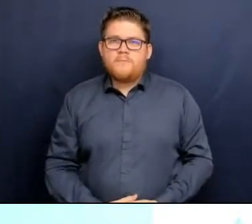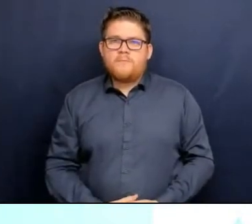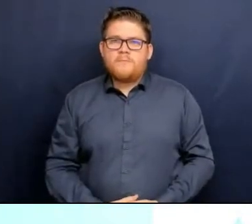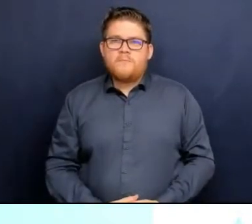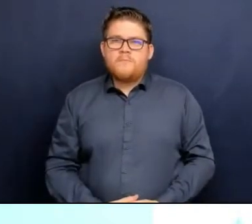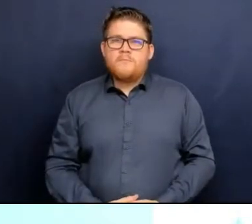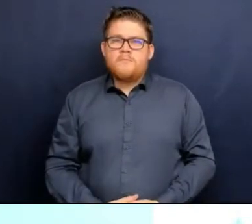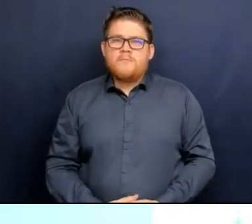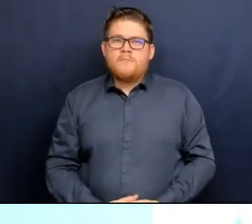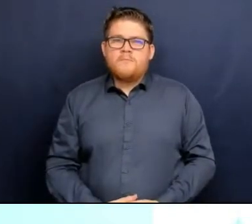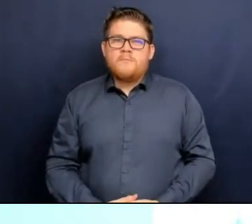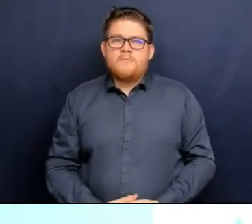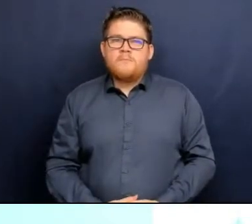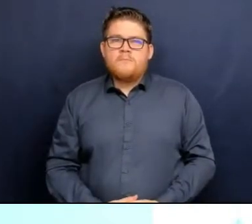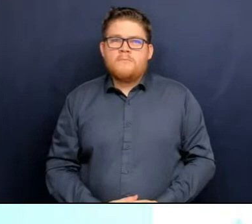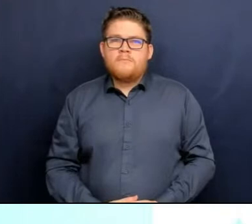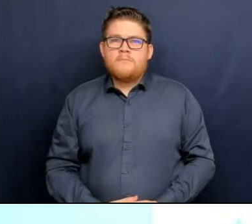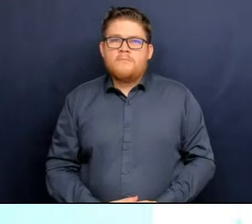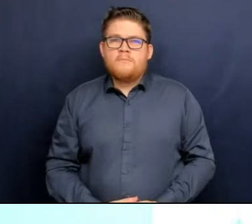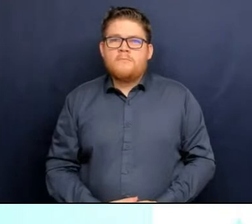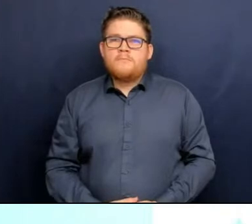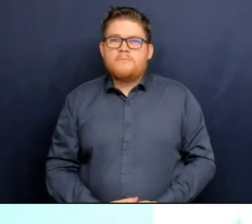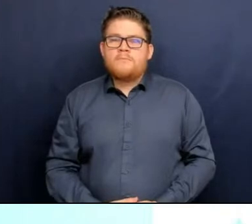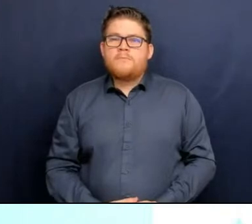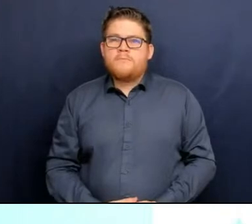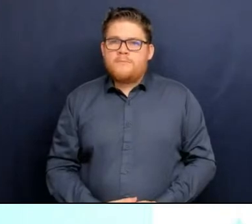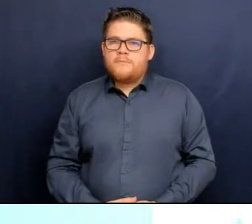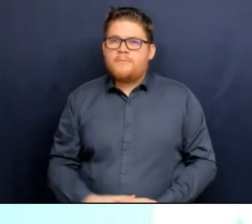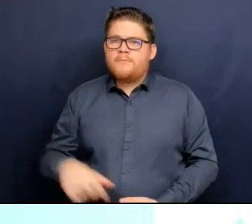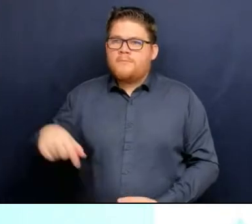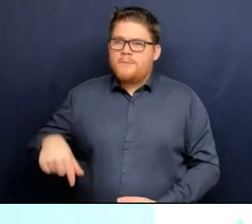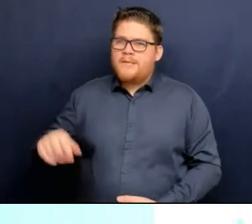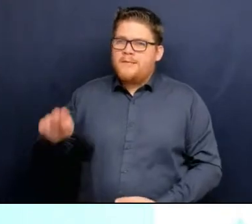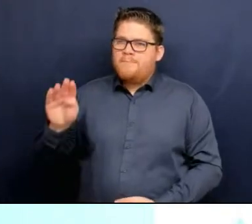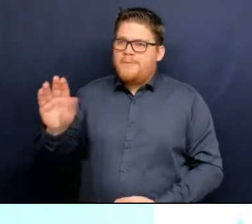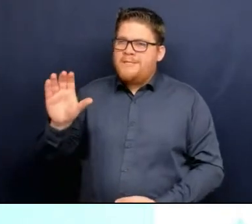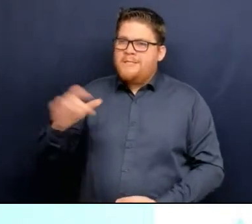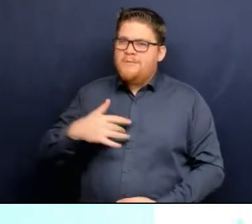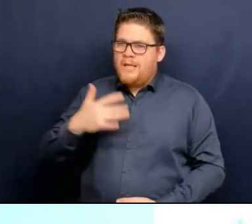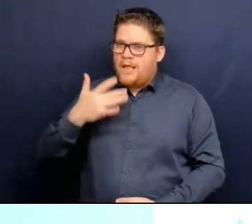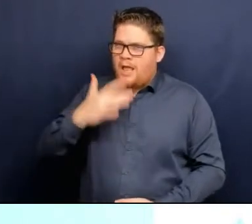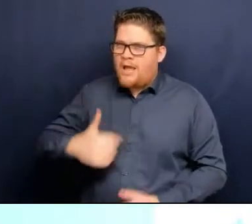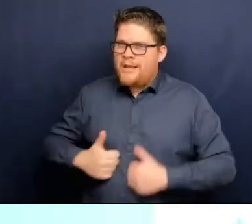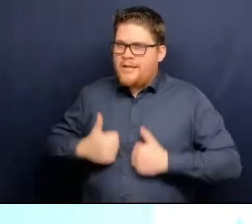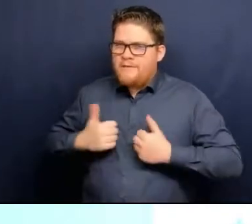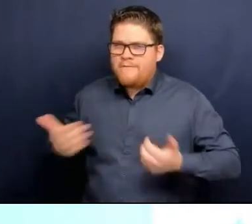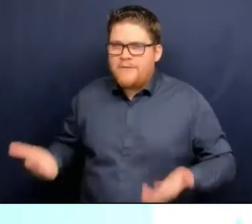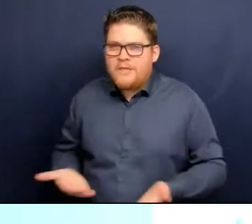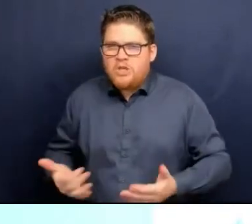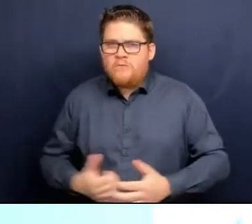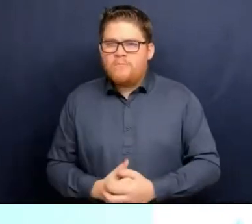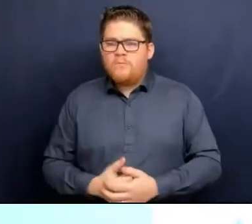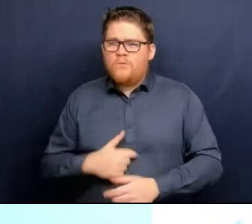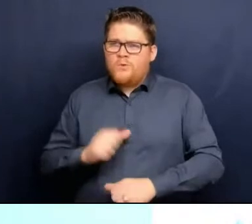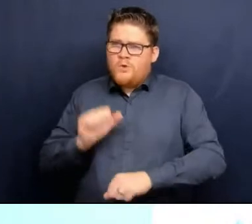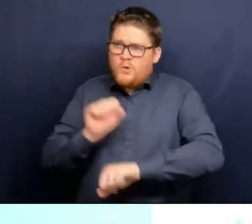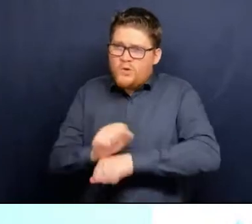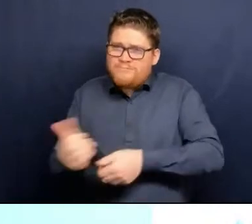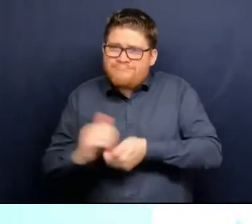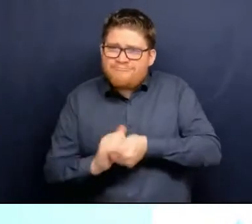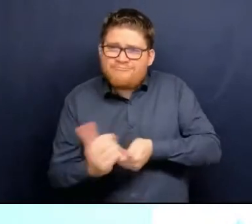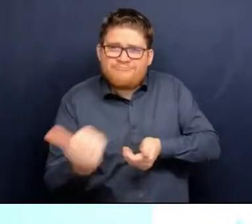great space that we get to call home. Working together, we can do almost anything. If we continue to fight with each other, if